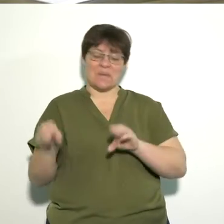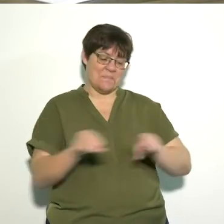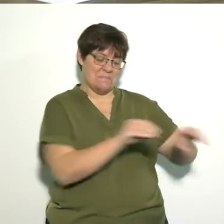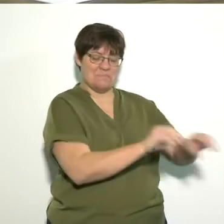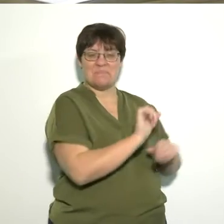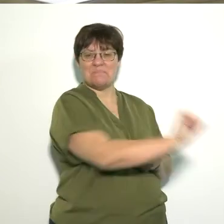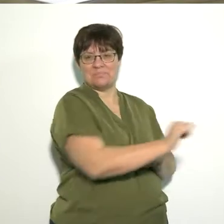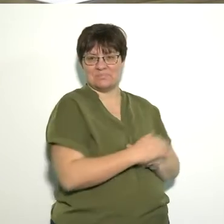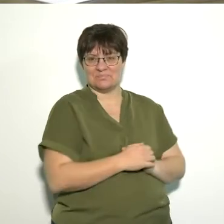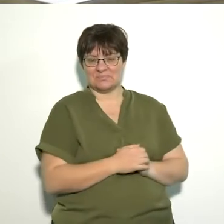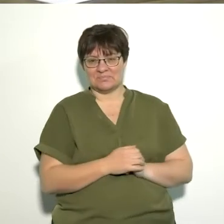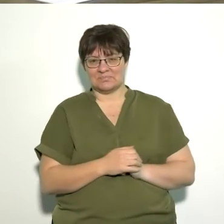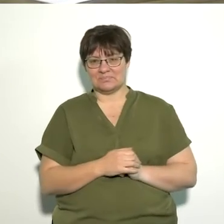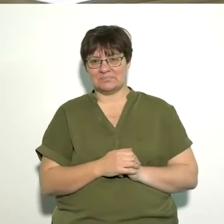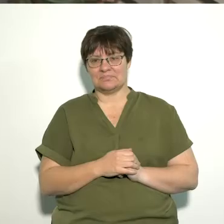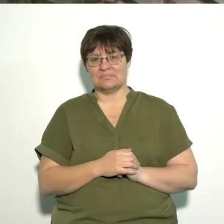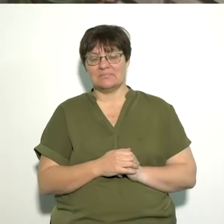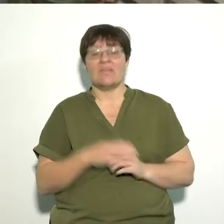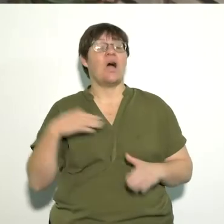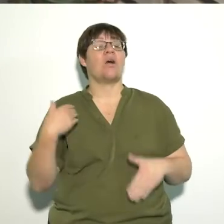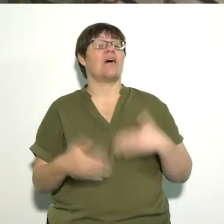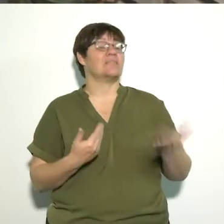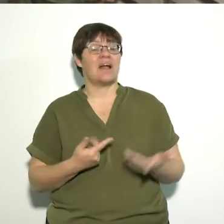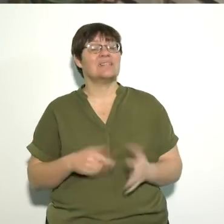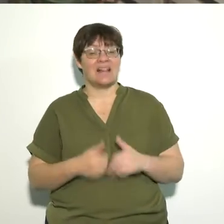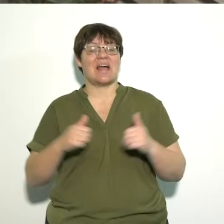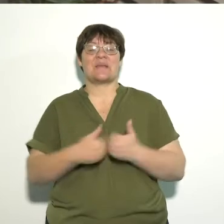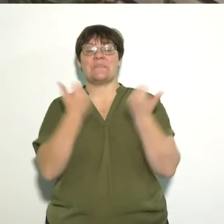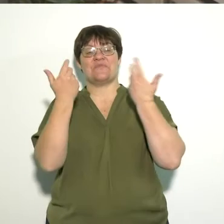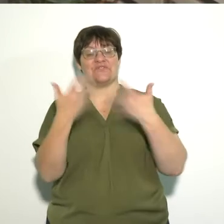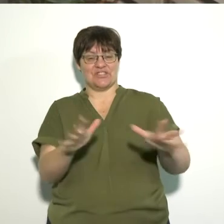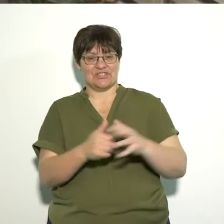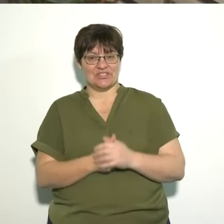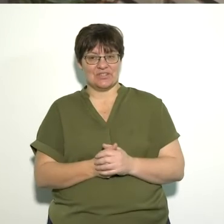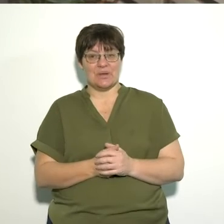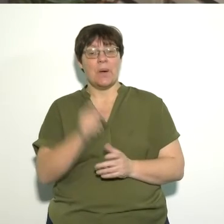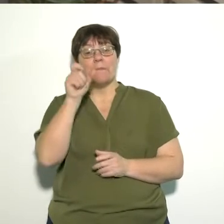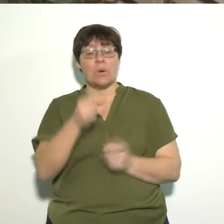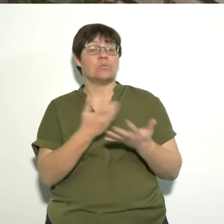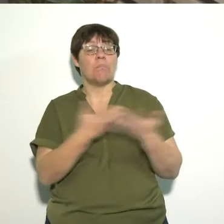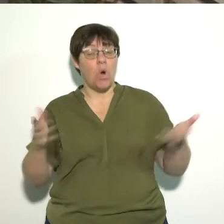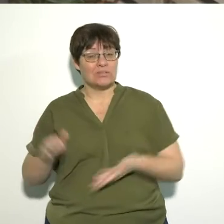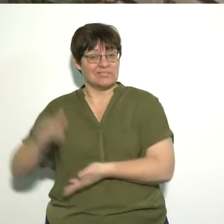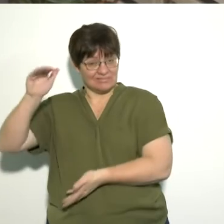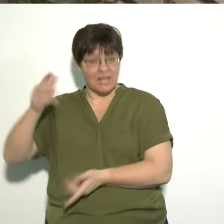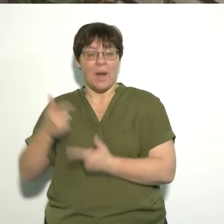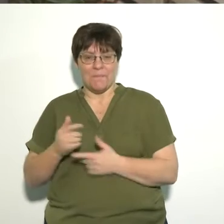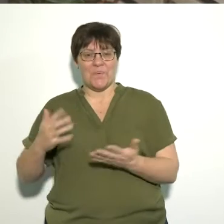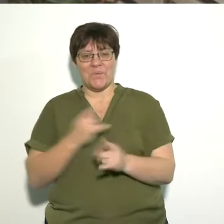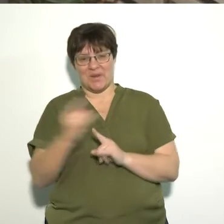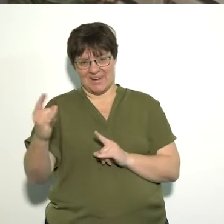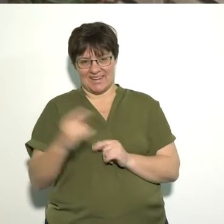one. So that child gets a pair. And they carry on until the game is finished. And the person with the most matchboxes is the